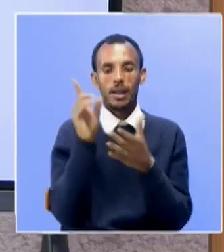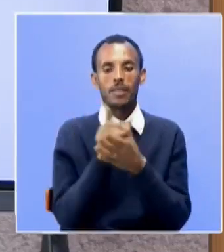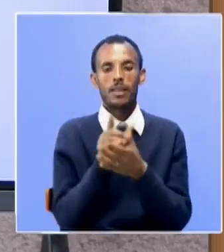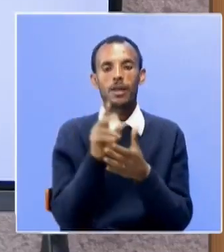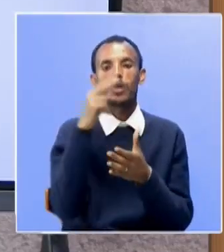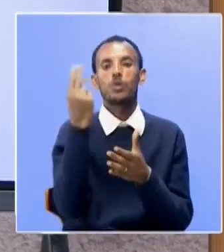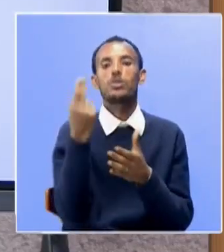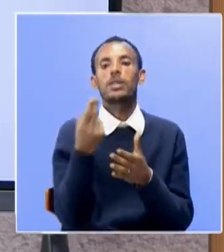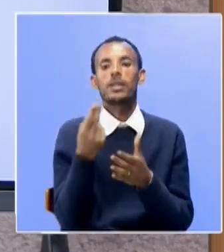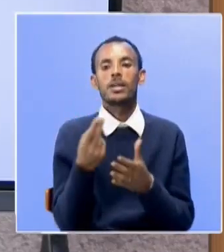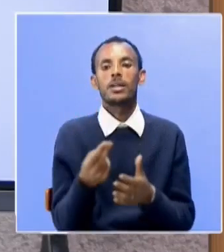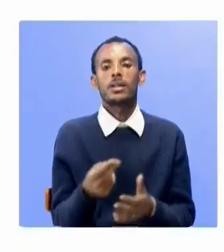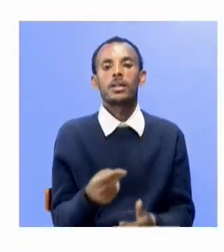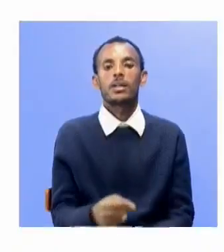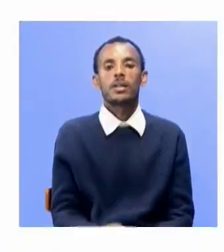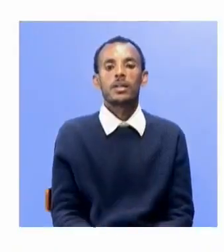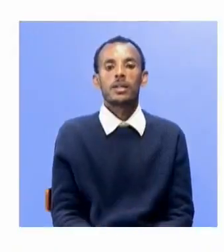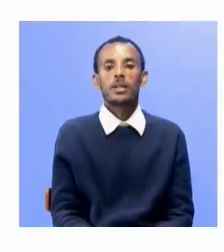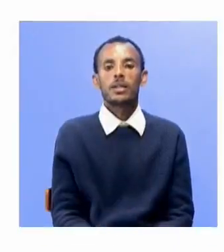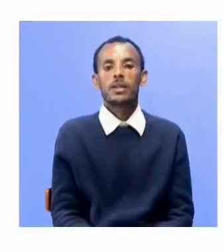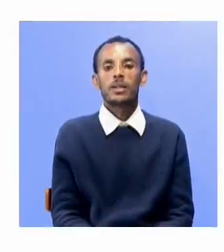tally marks,